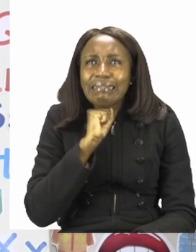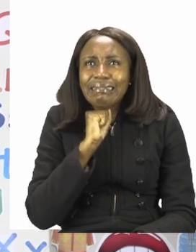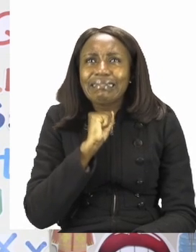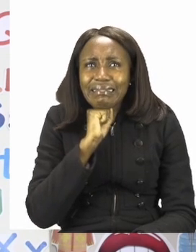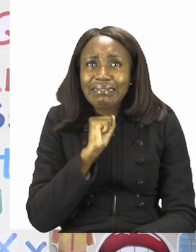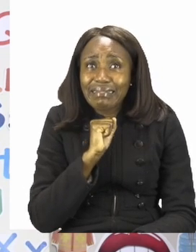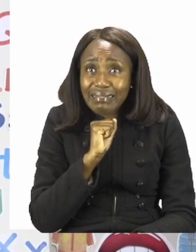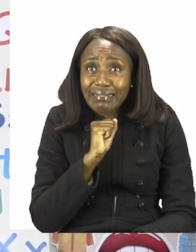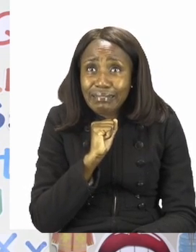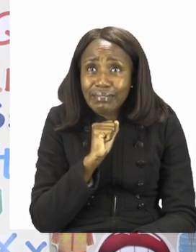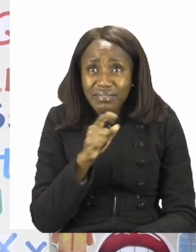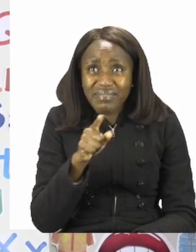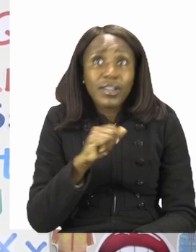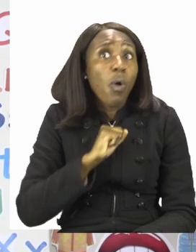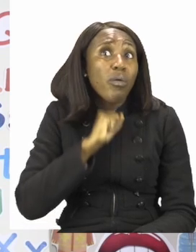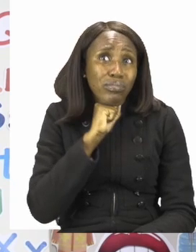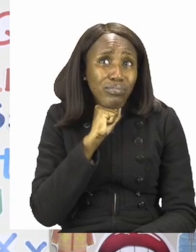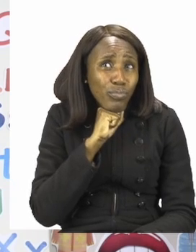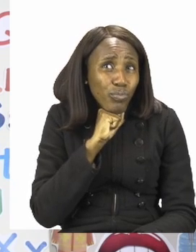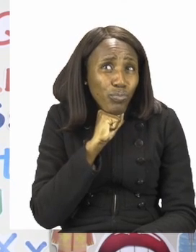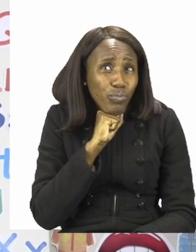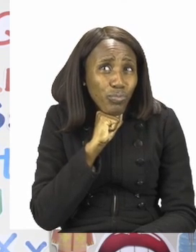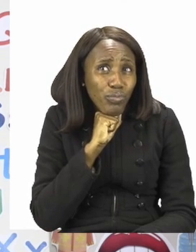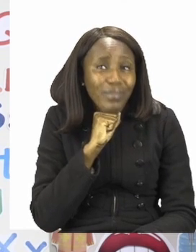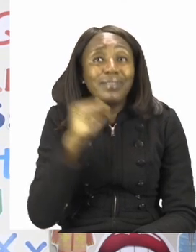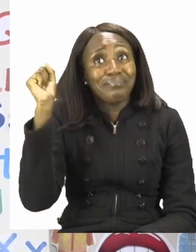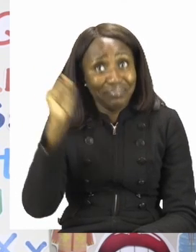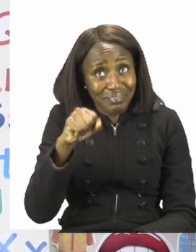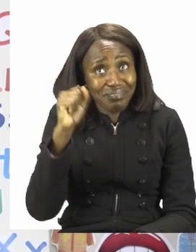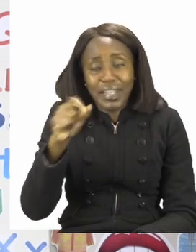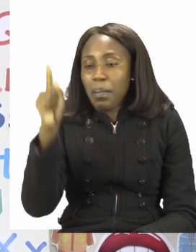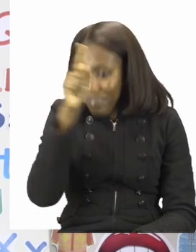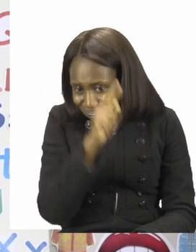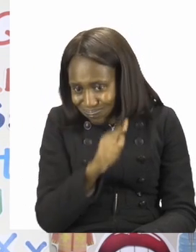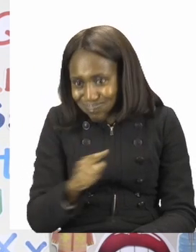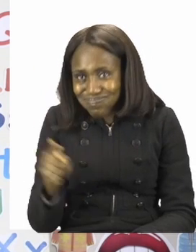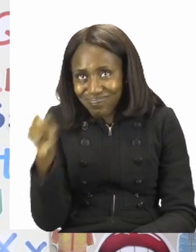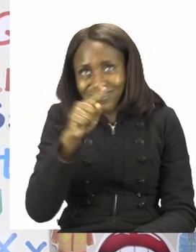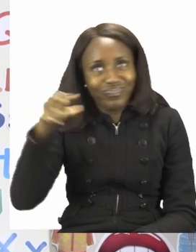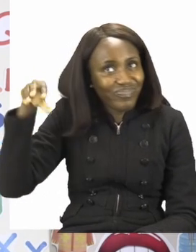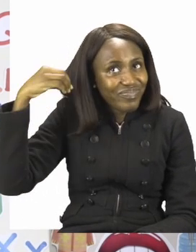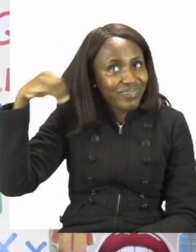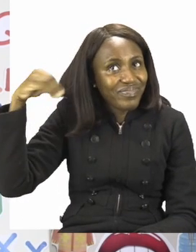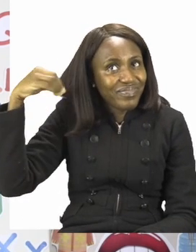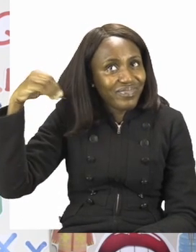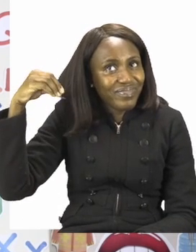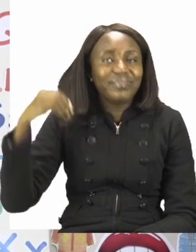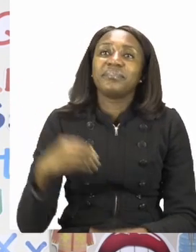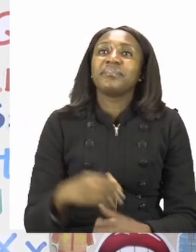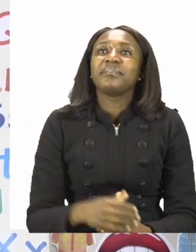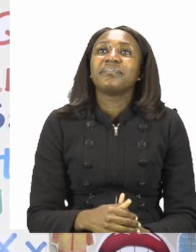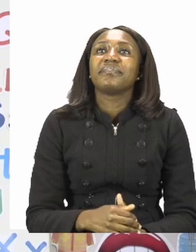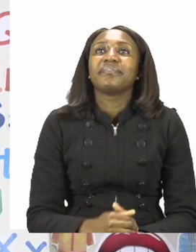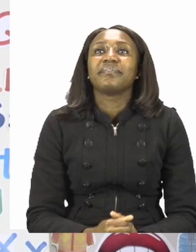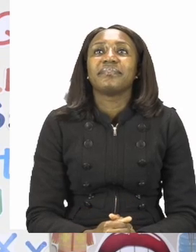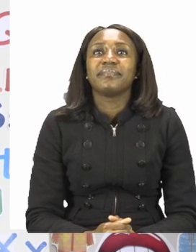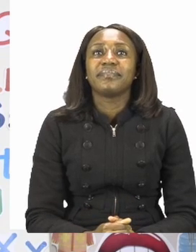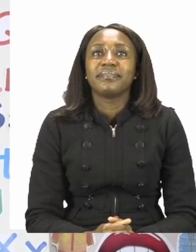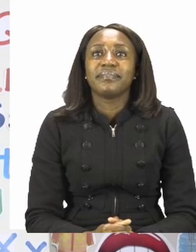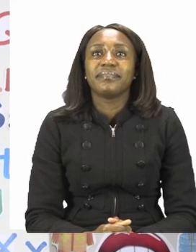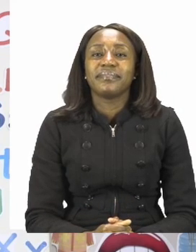Is that a loud sound? Yes, it is a loud sound. So you're going to circle